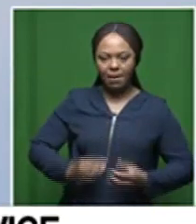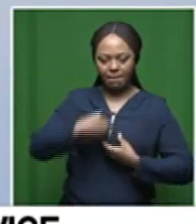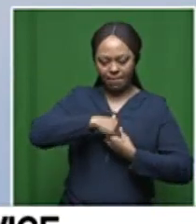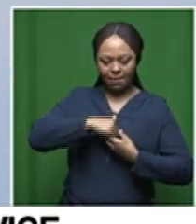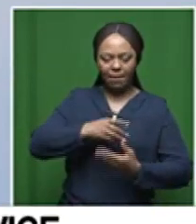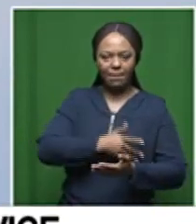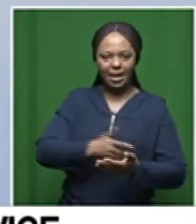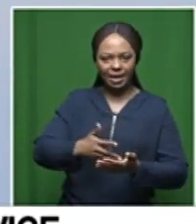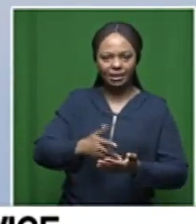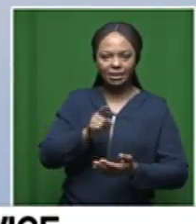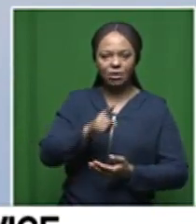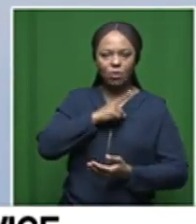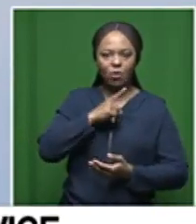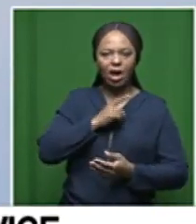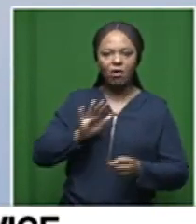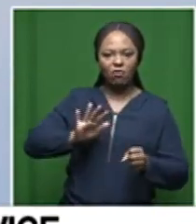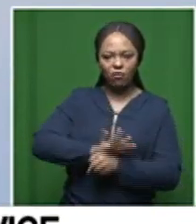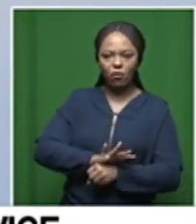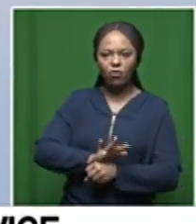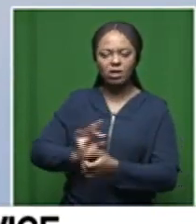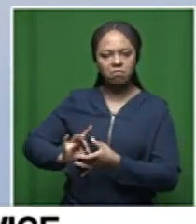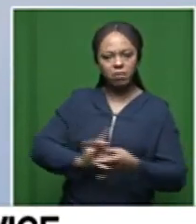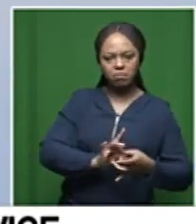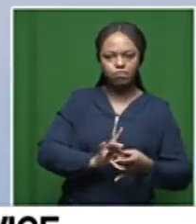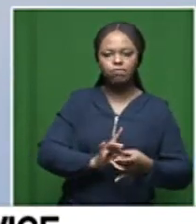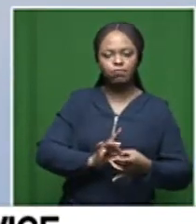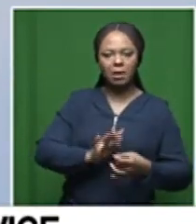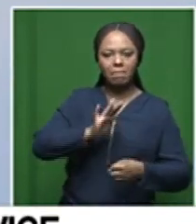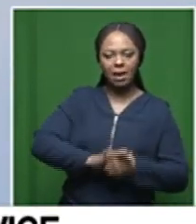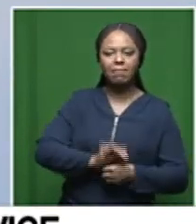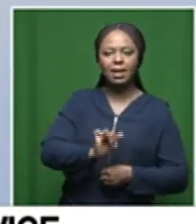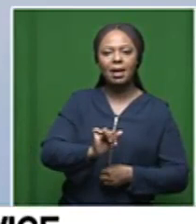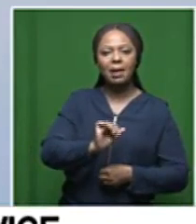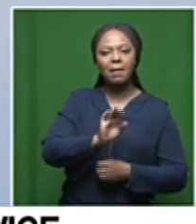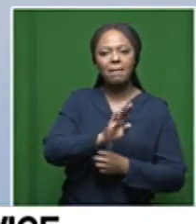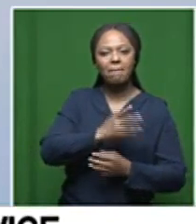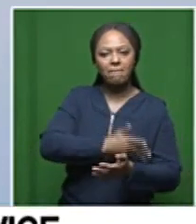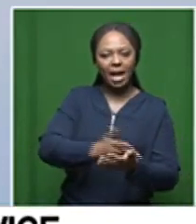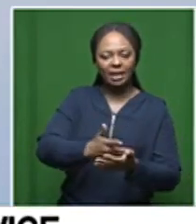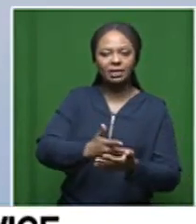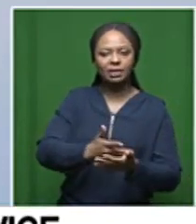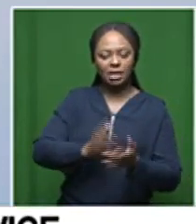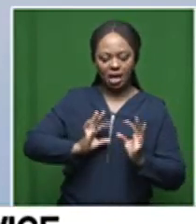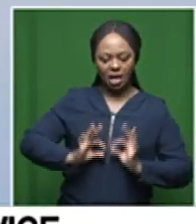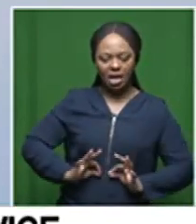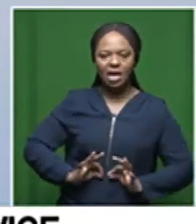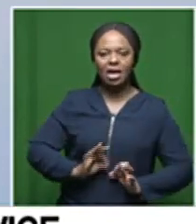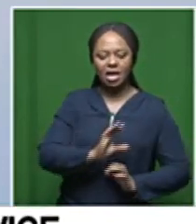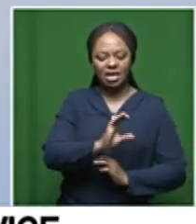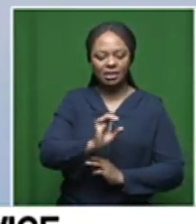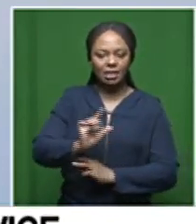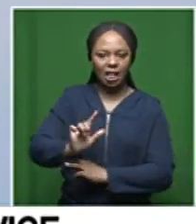component of whole blood, which is one of the most common products that we collect. Now, in